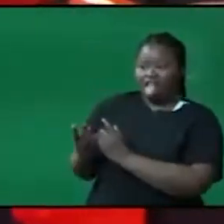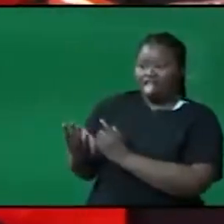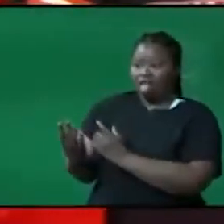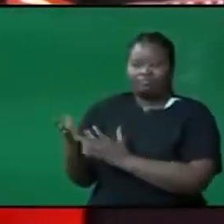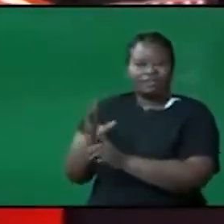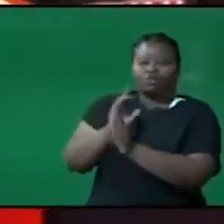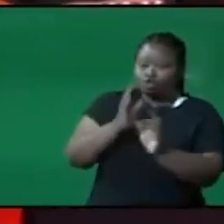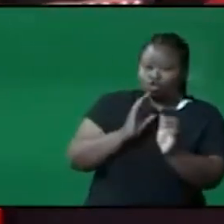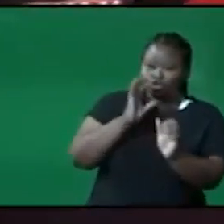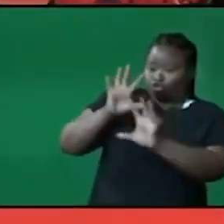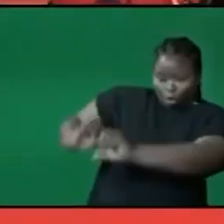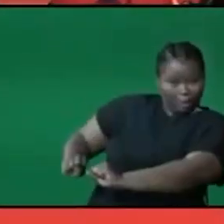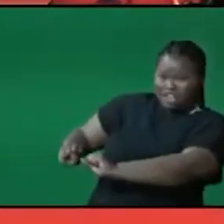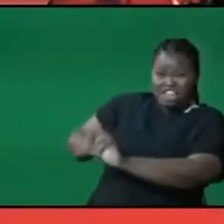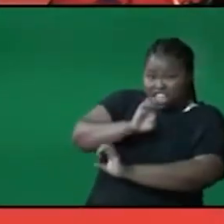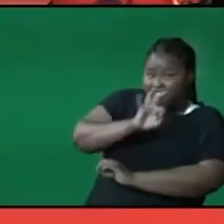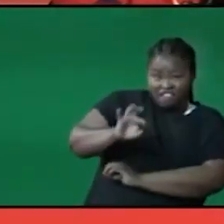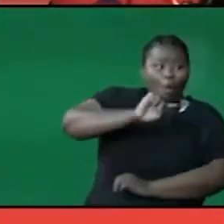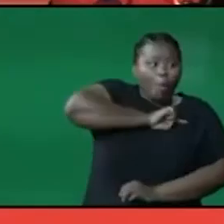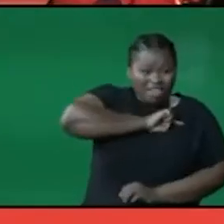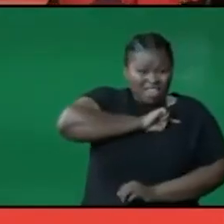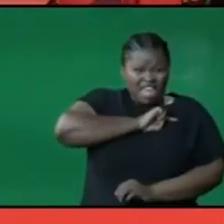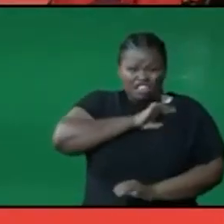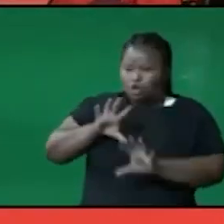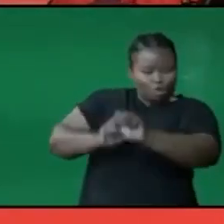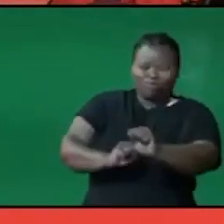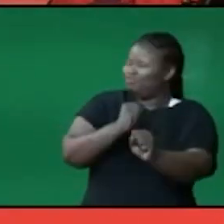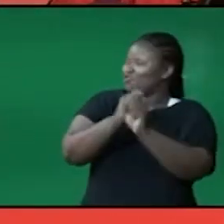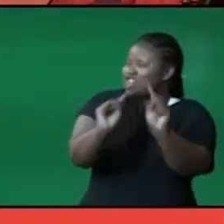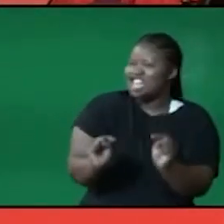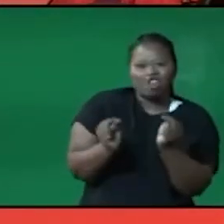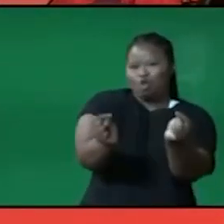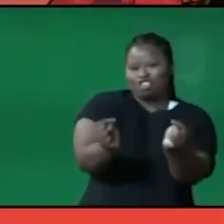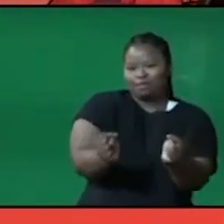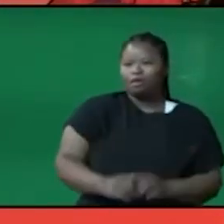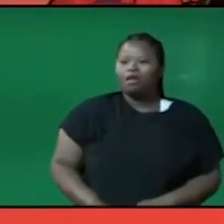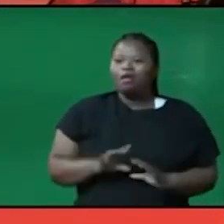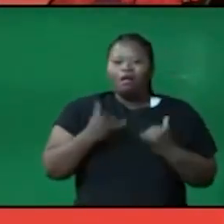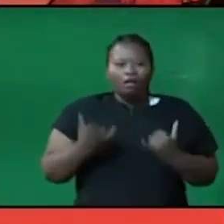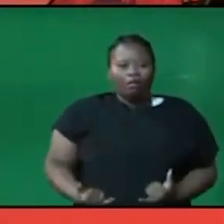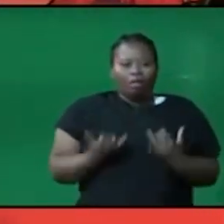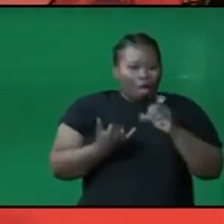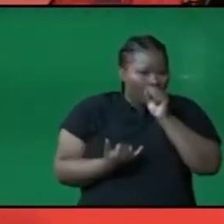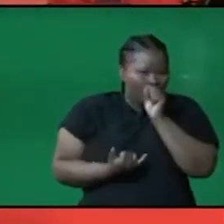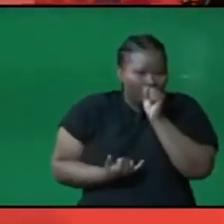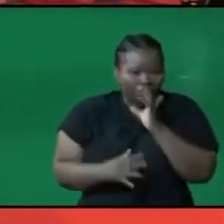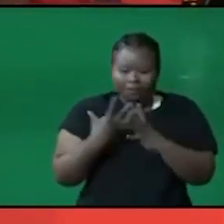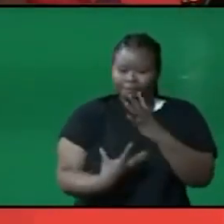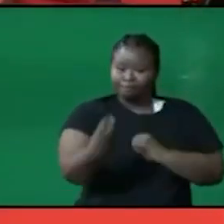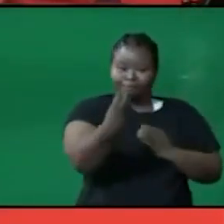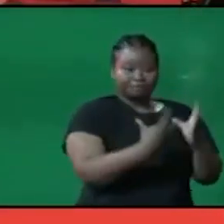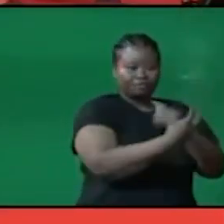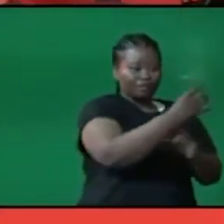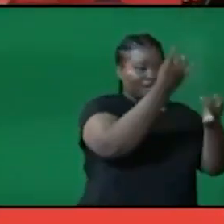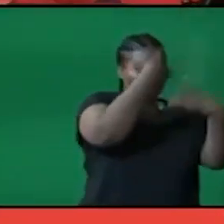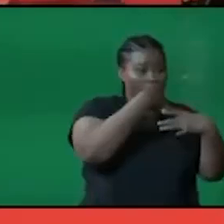Don't stop the EFF because it's unstoppable. So let's go out there and tell our people